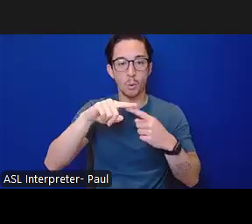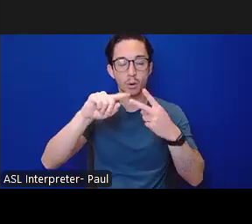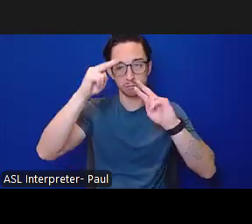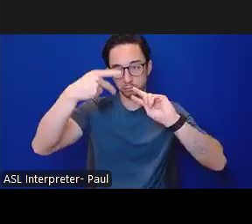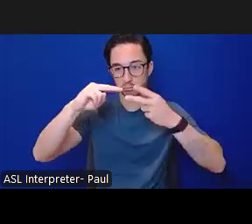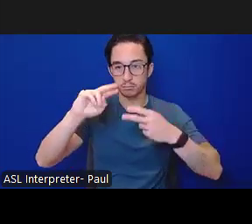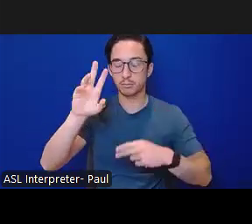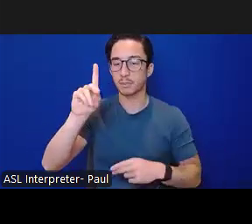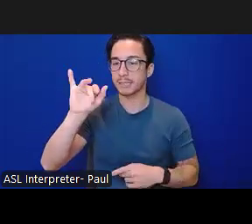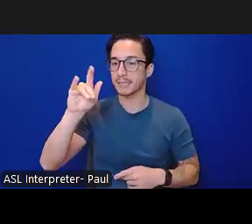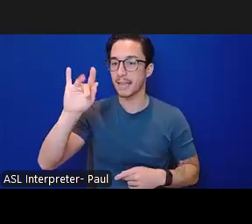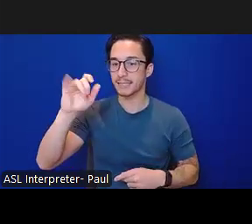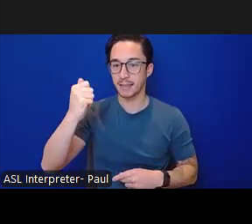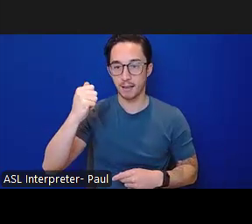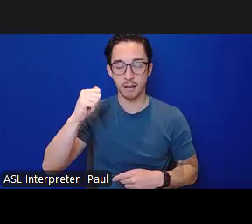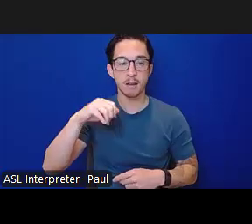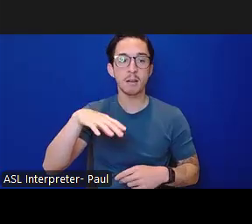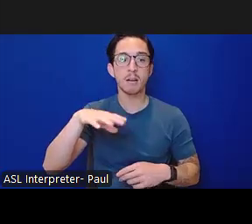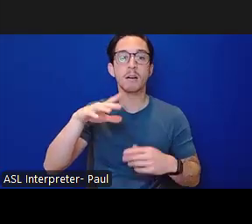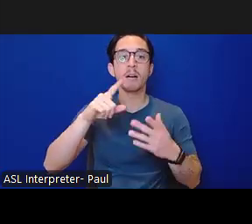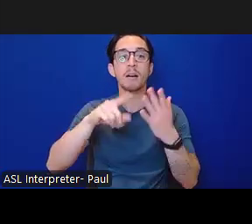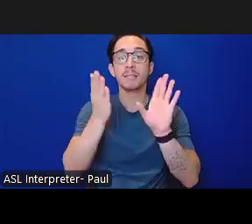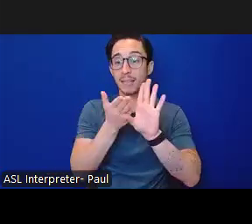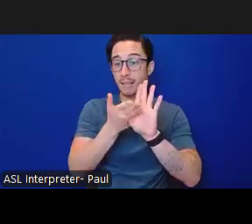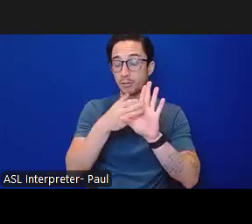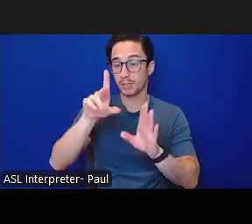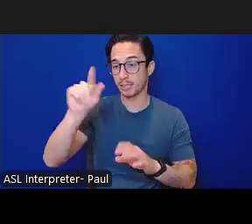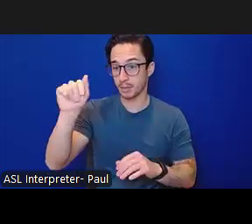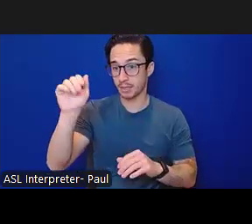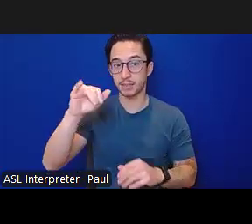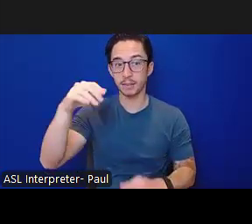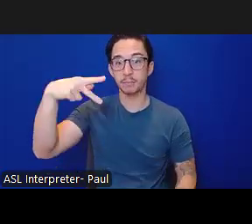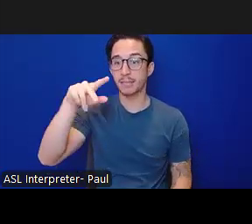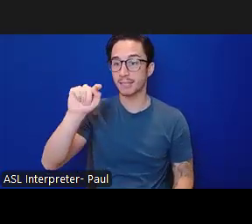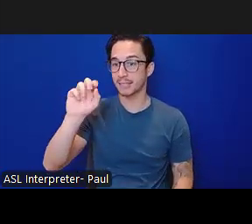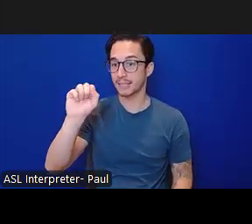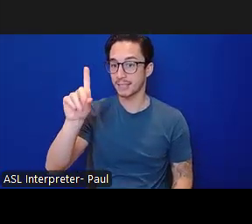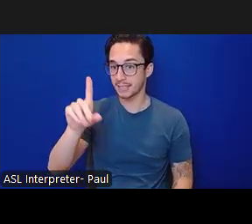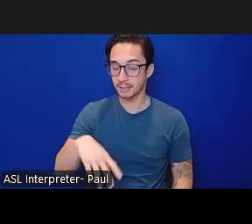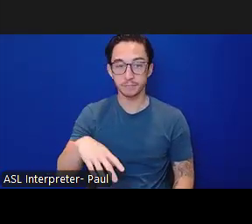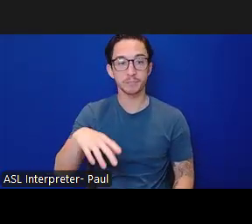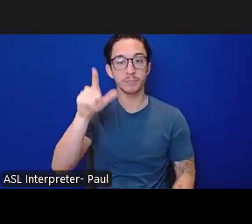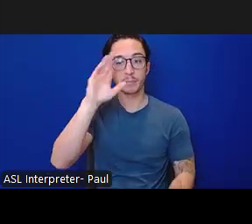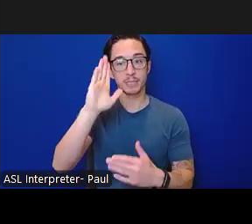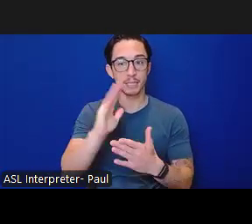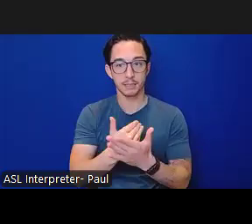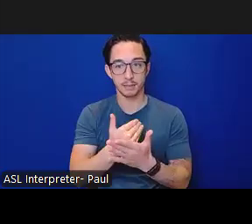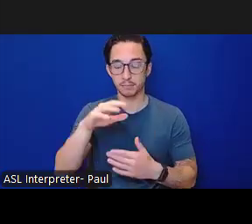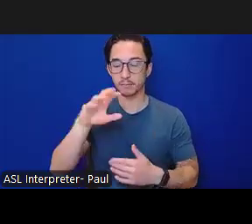For psychiatric disabilities, we're looking at things like PTSD or schizophrenia.